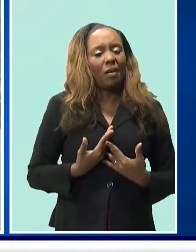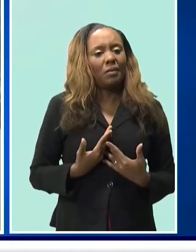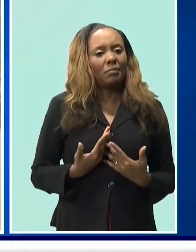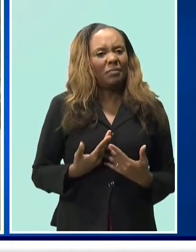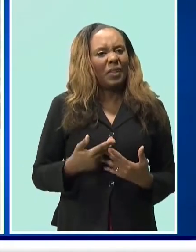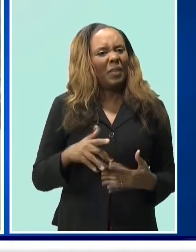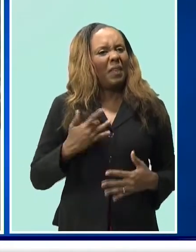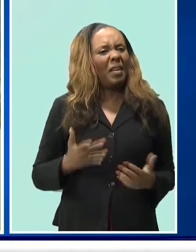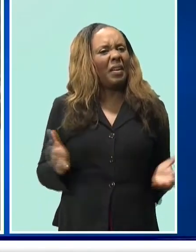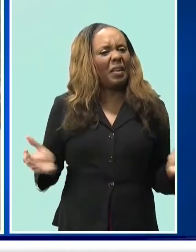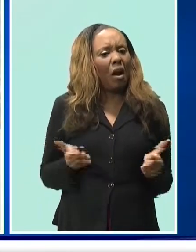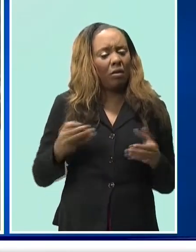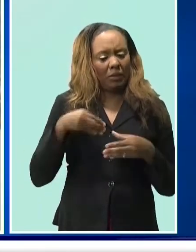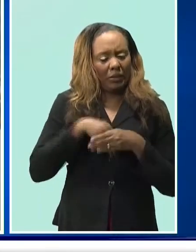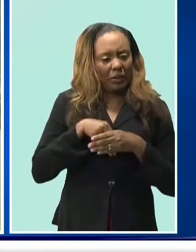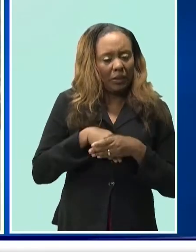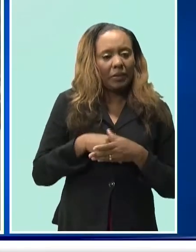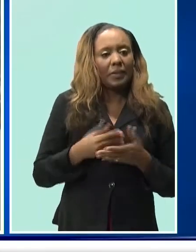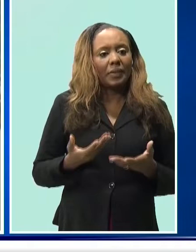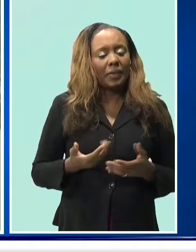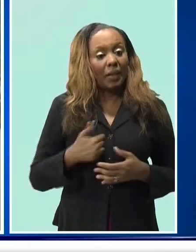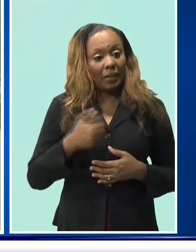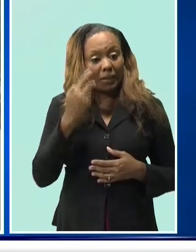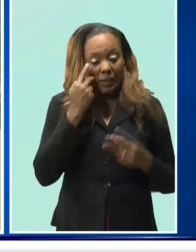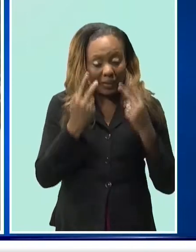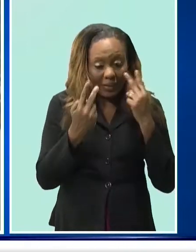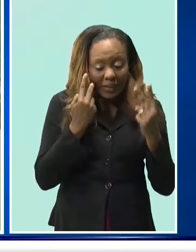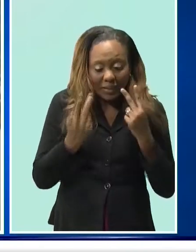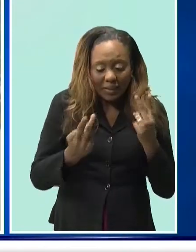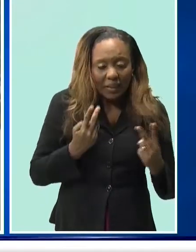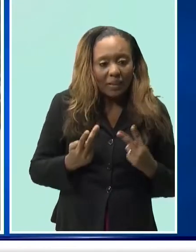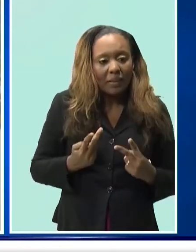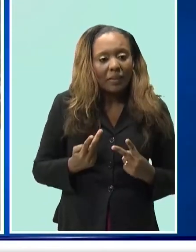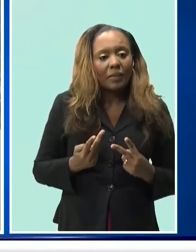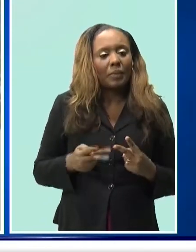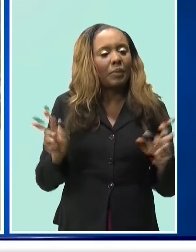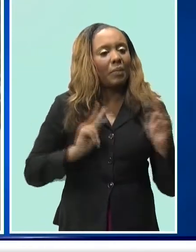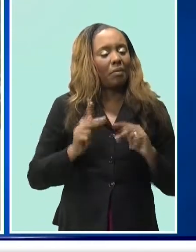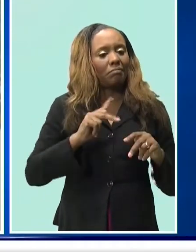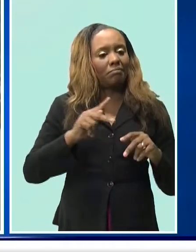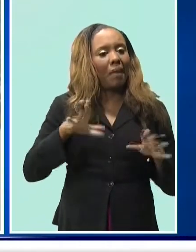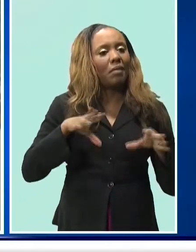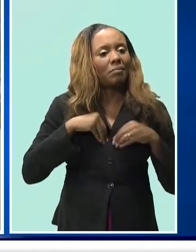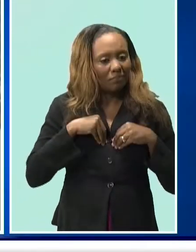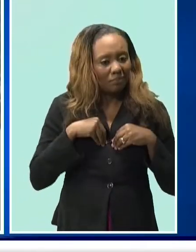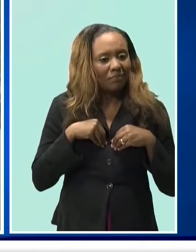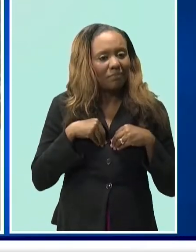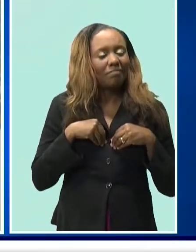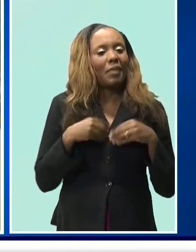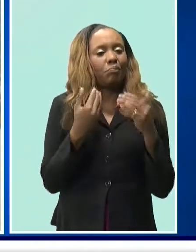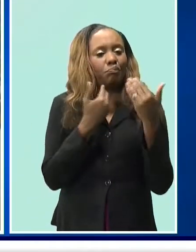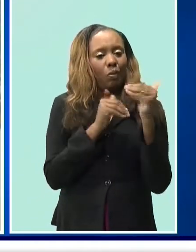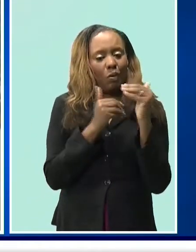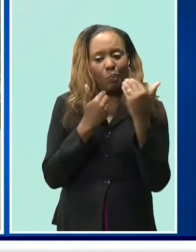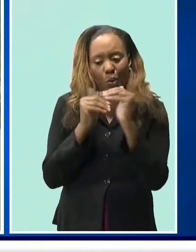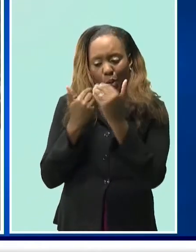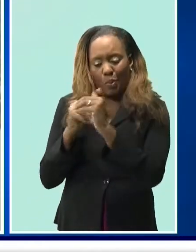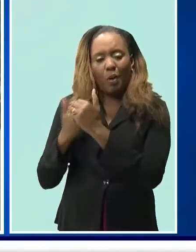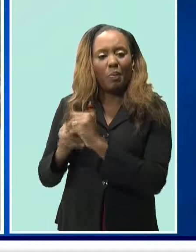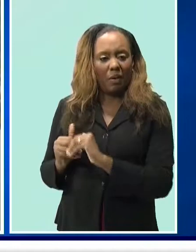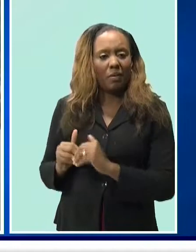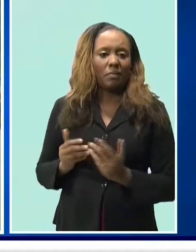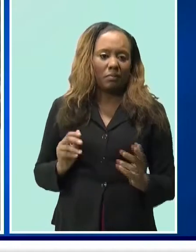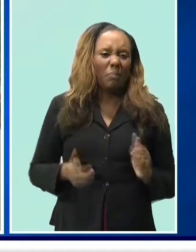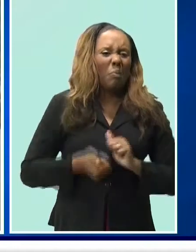seen is a general acceptance of the restrictions that have been put in place